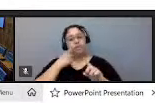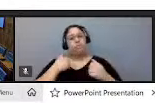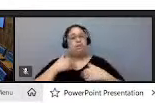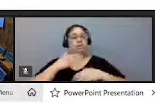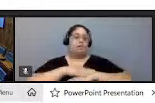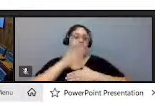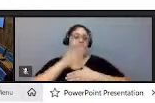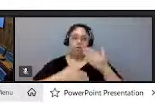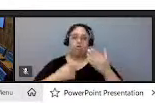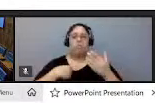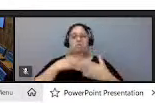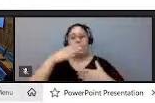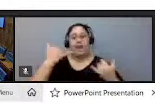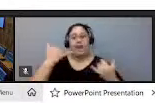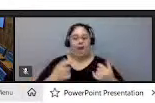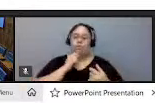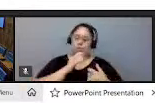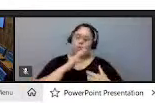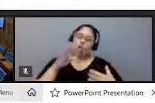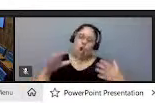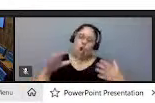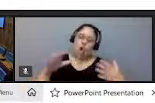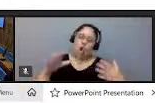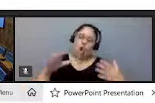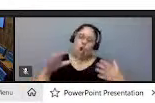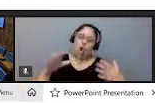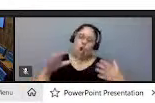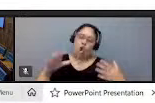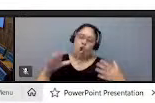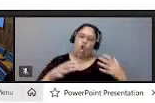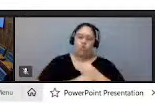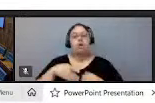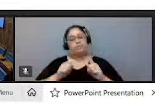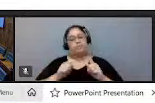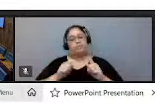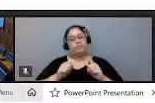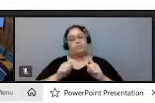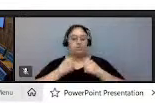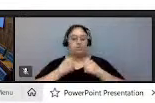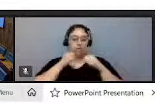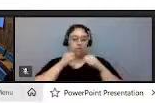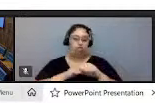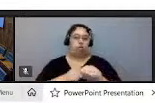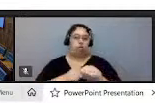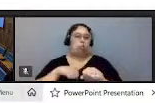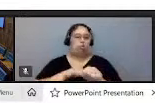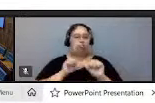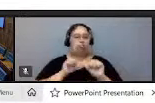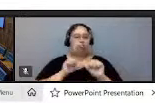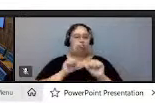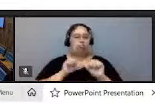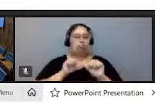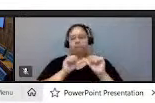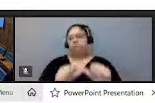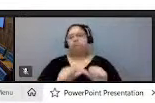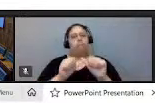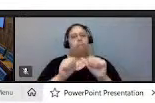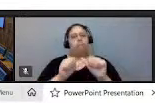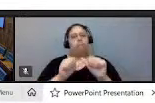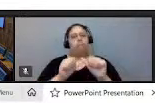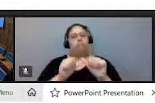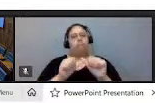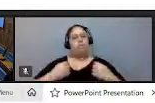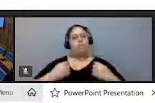time but I think let me conclude um the port of Cape Town strategy that we are continuously enabling